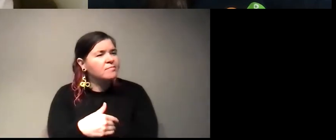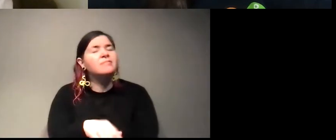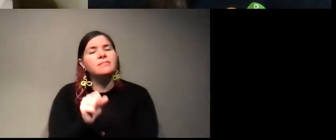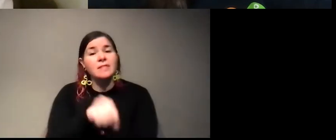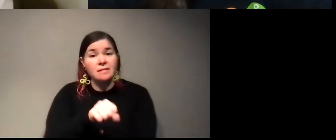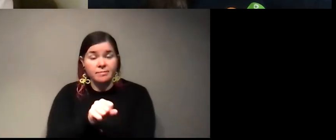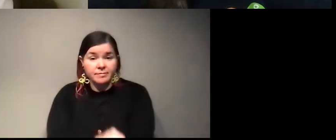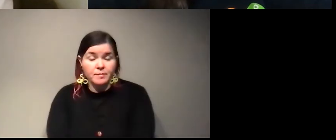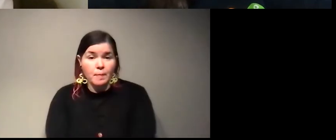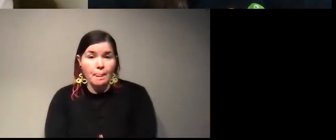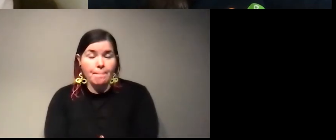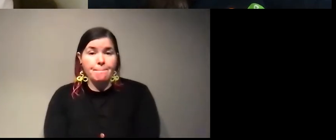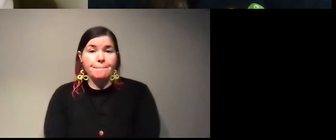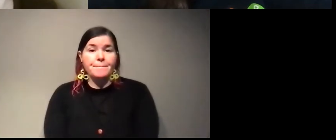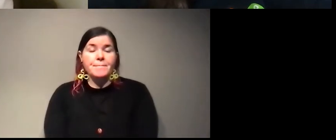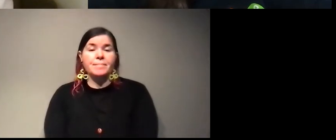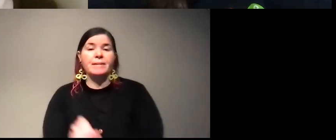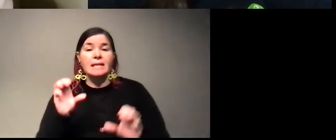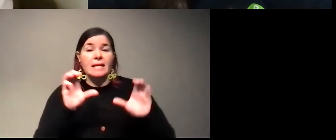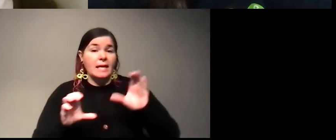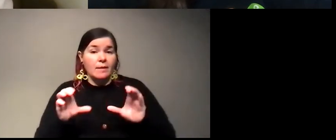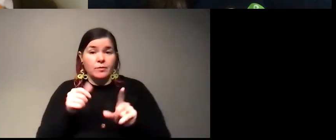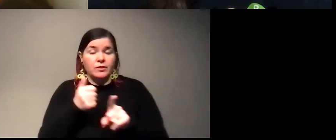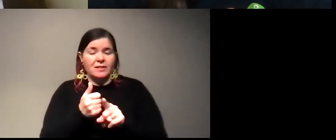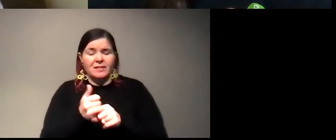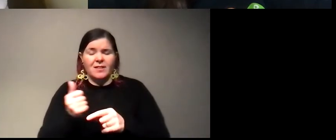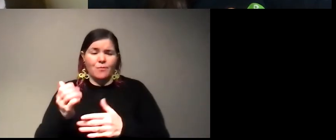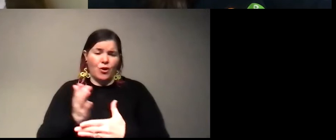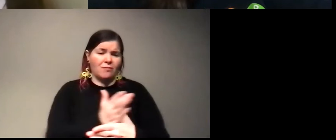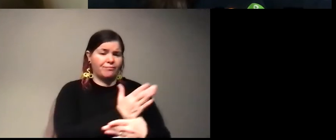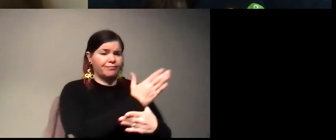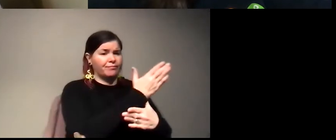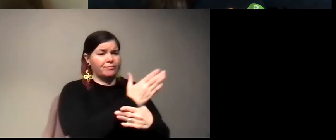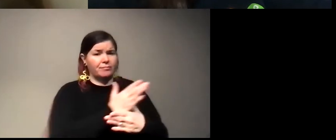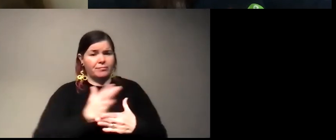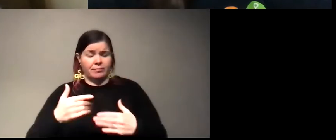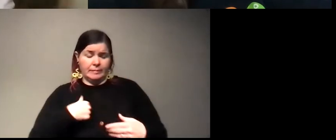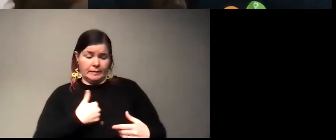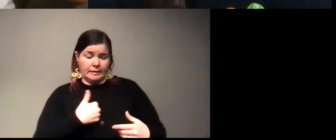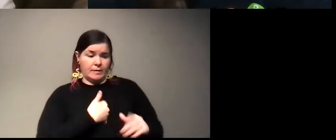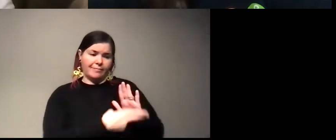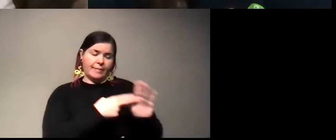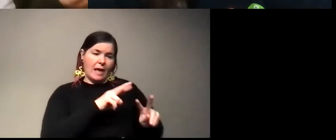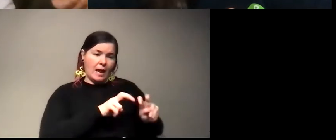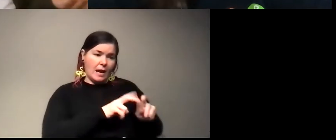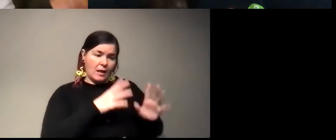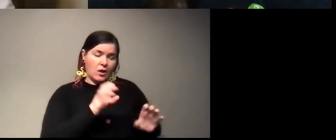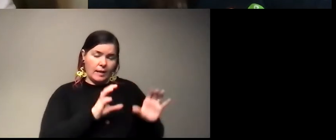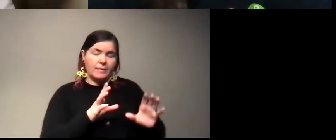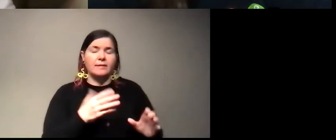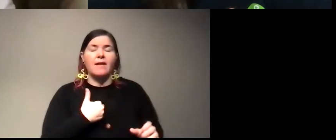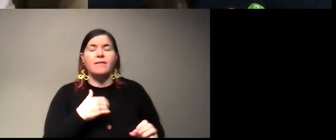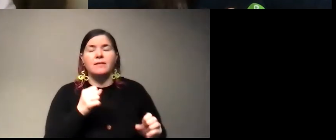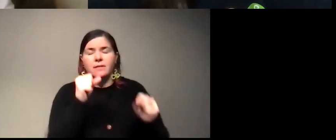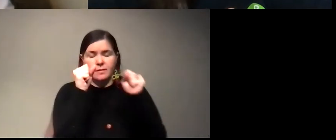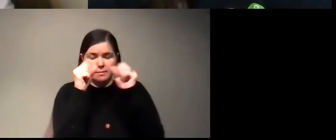yes, so chemistry is really broad. So I called myself an analytical chemist. So there are these amazing people that are